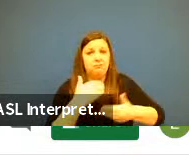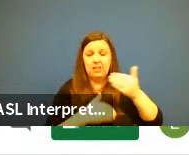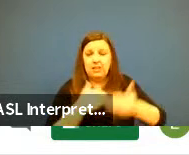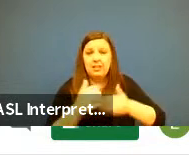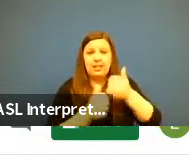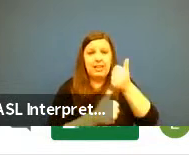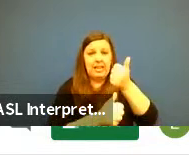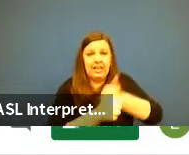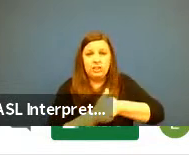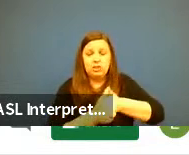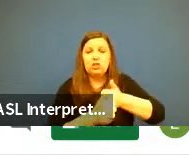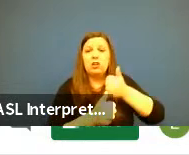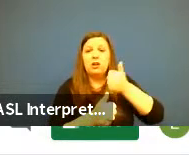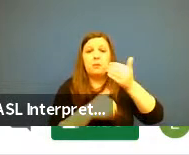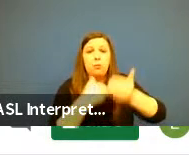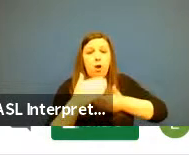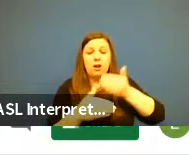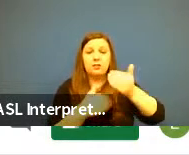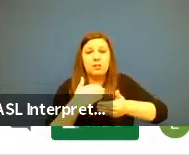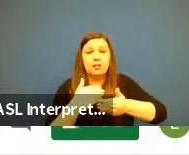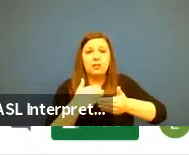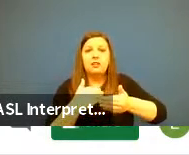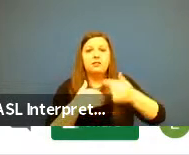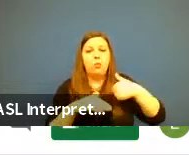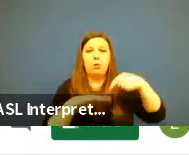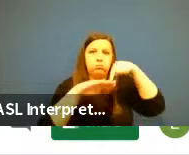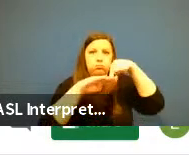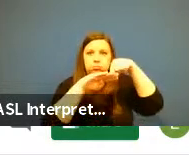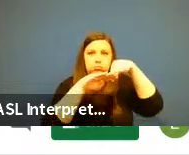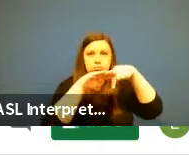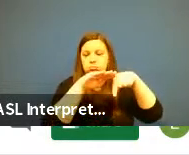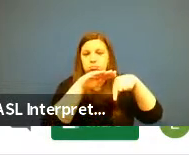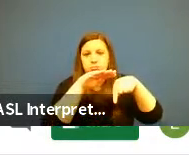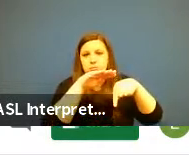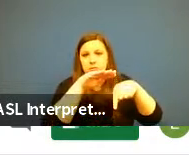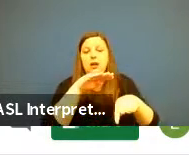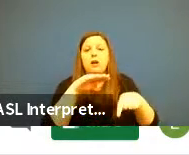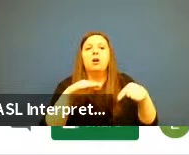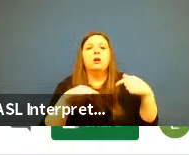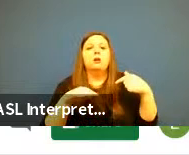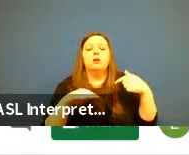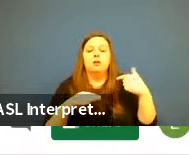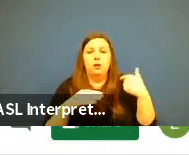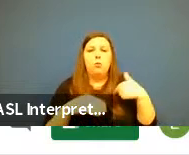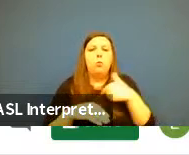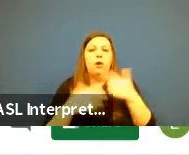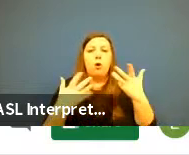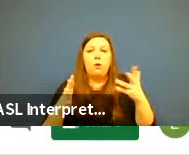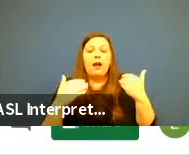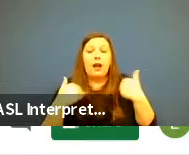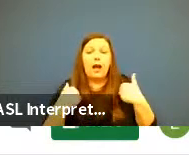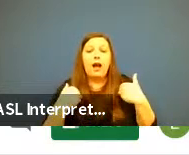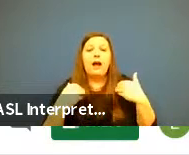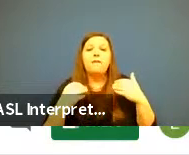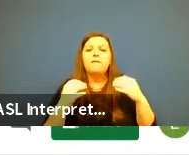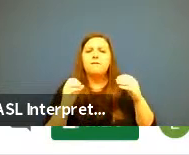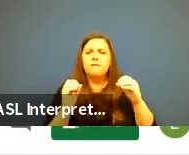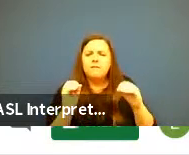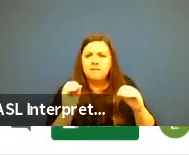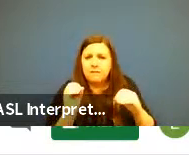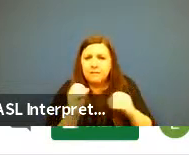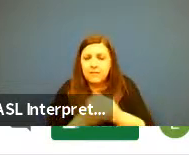it looked like we take about 5 more steps. And we already have an organization, you know, that works with the